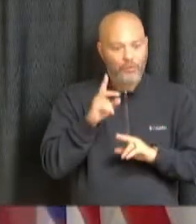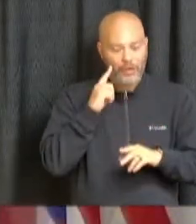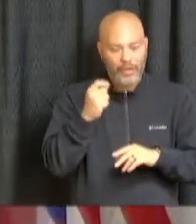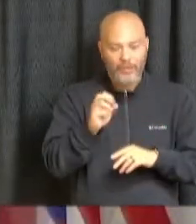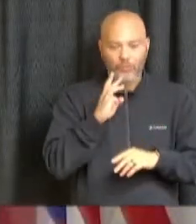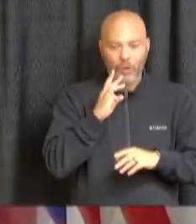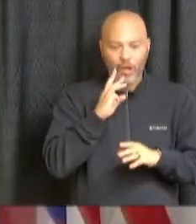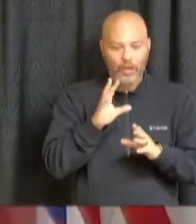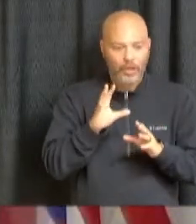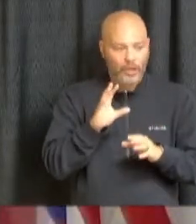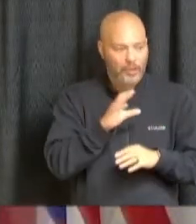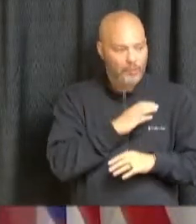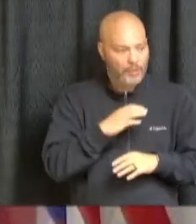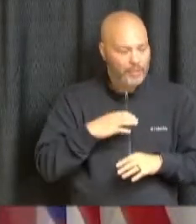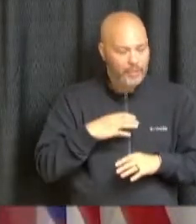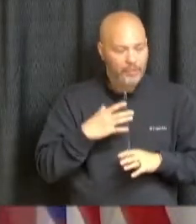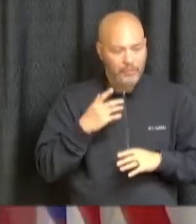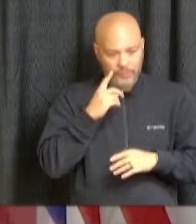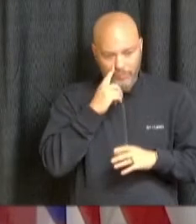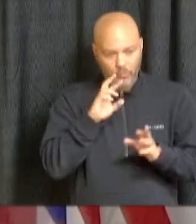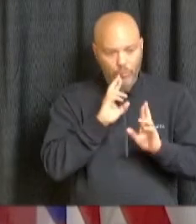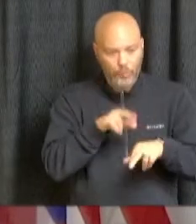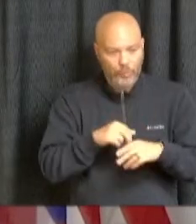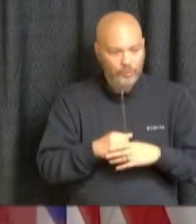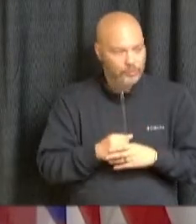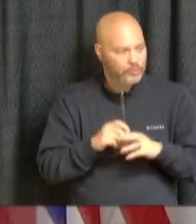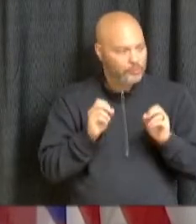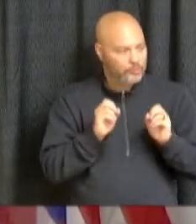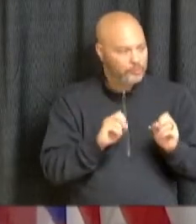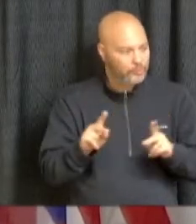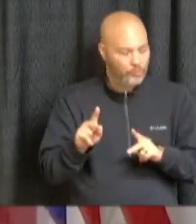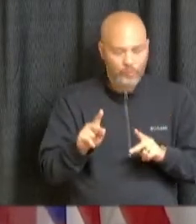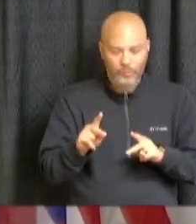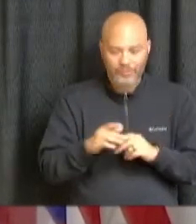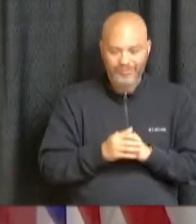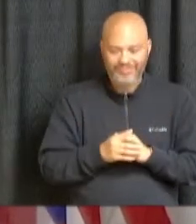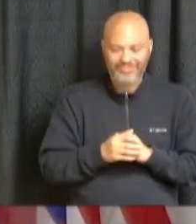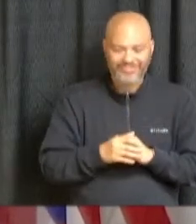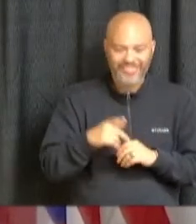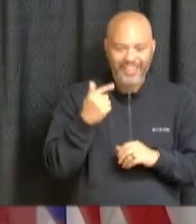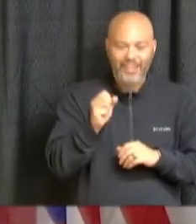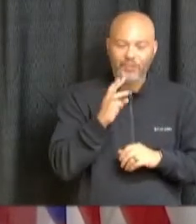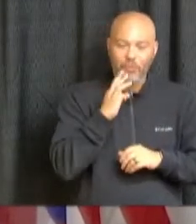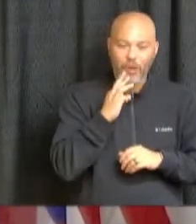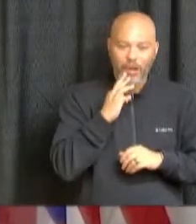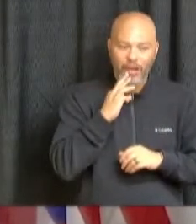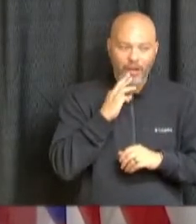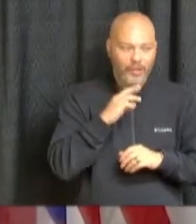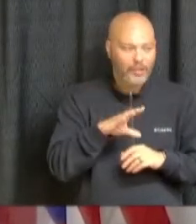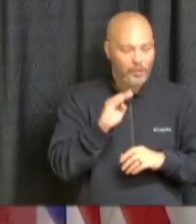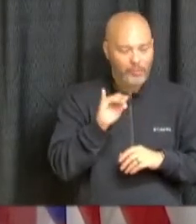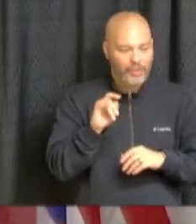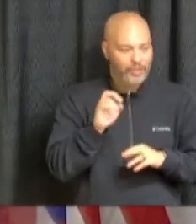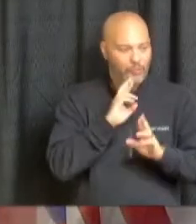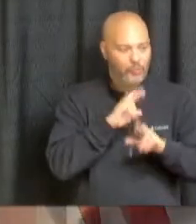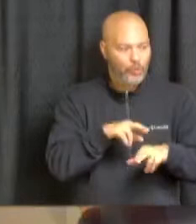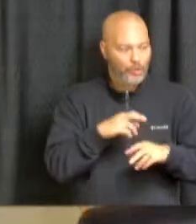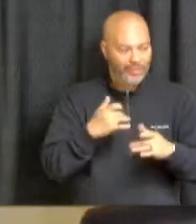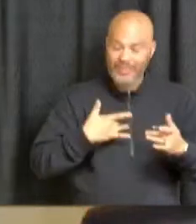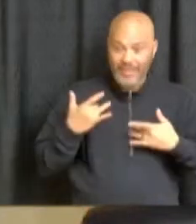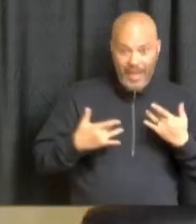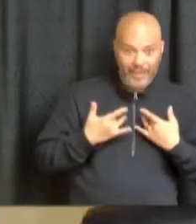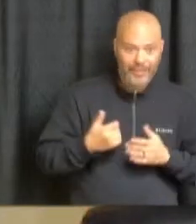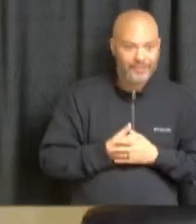and Water Committee. Chairperson Holloman, you are recognized. All right. First Gas and Water Committee report. It's kind of